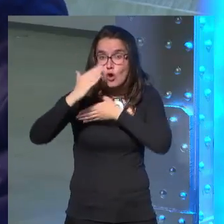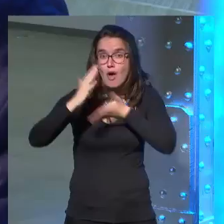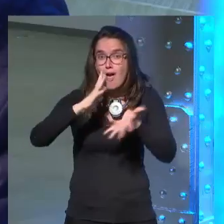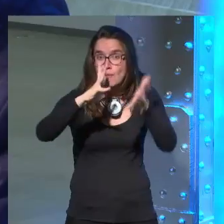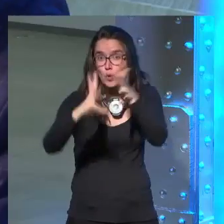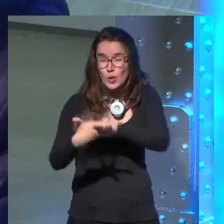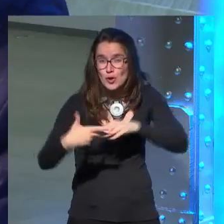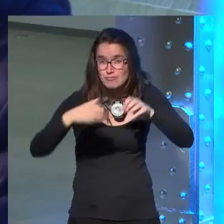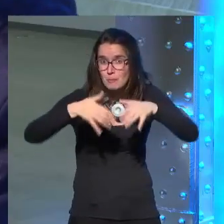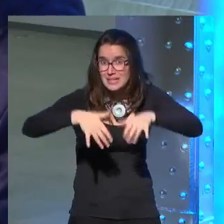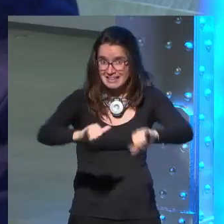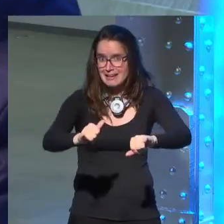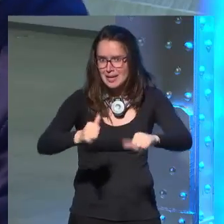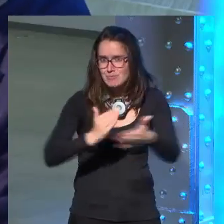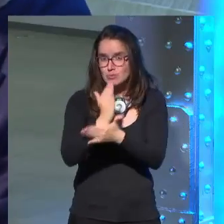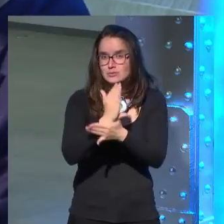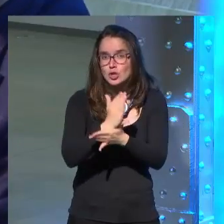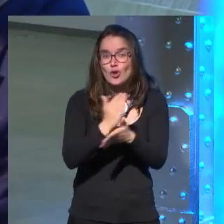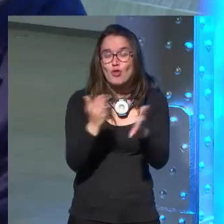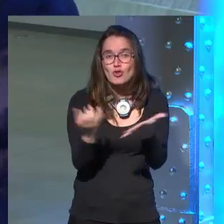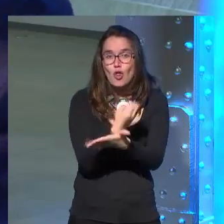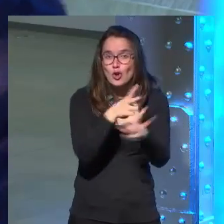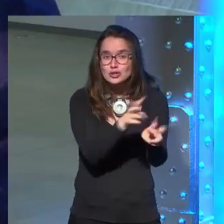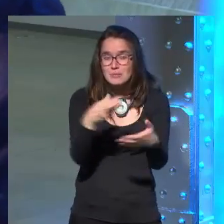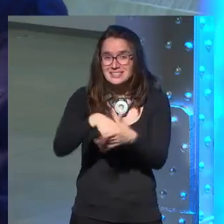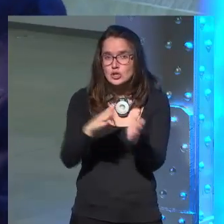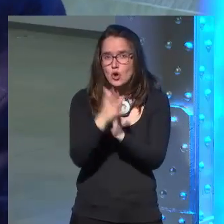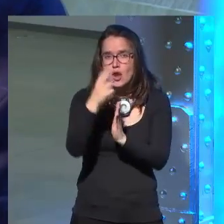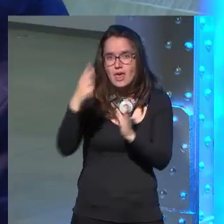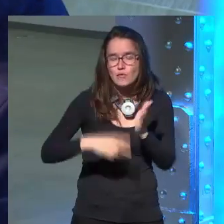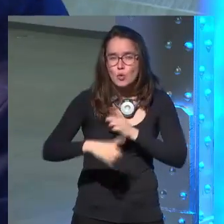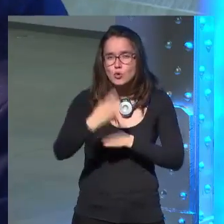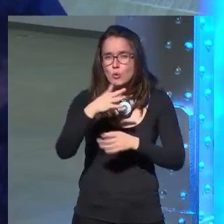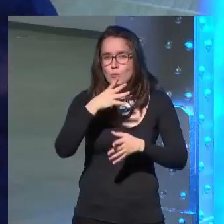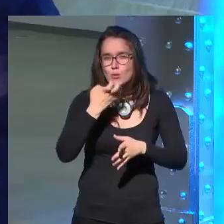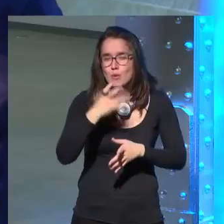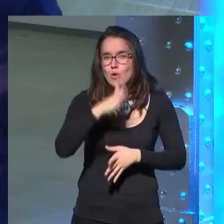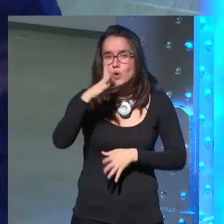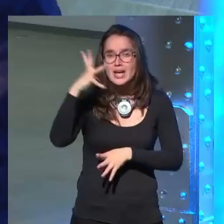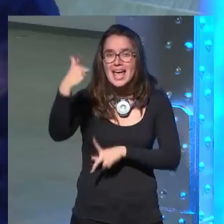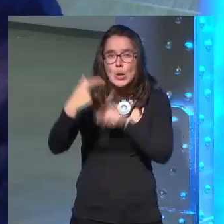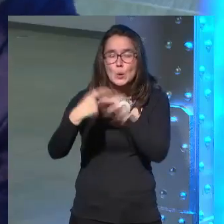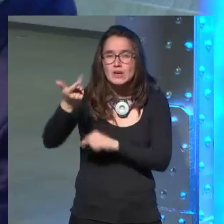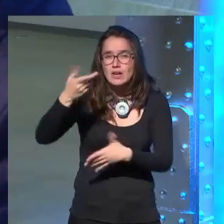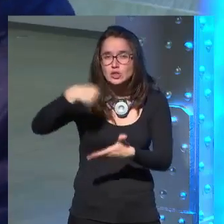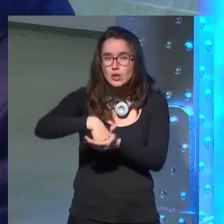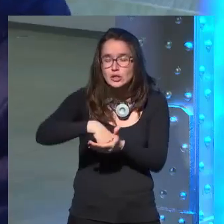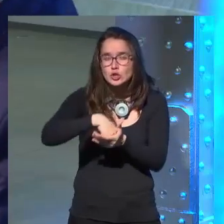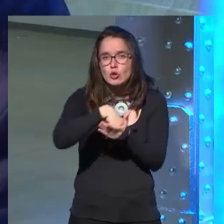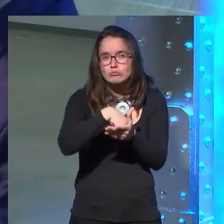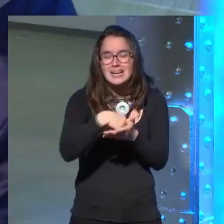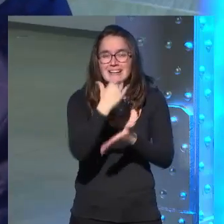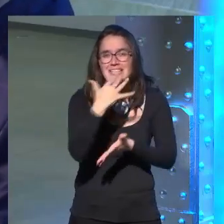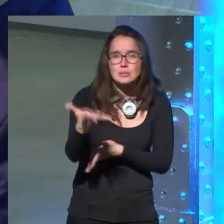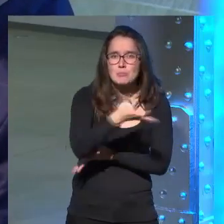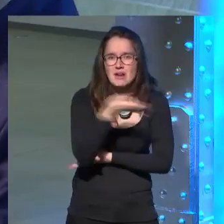actually, is, okay, why is our universe so perfectly set up? It seems like, you know, one explanation